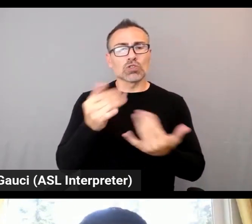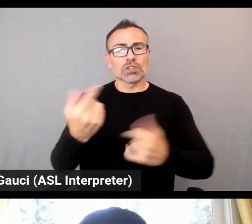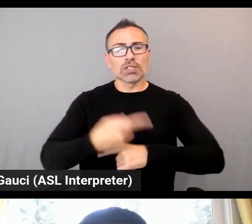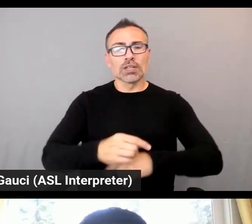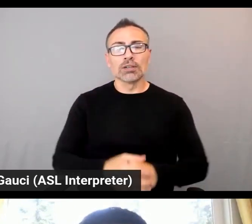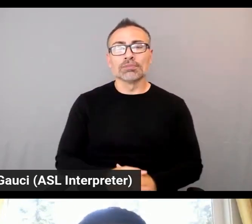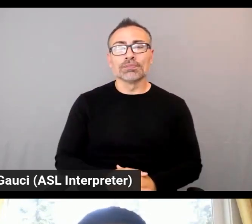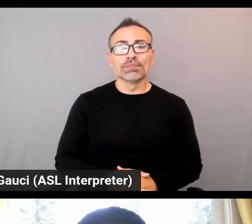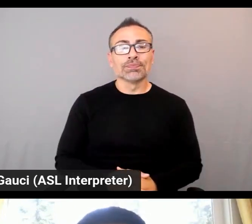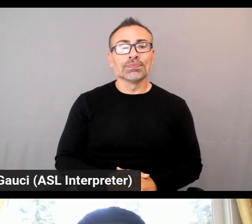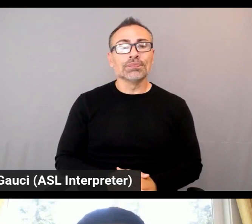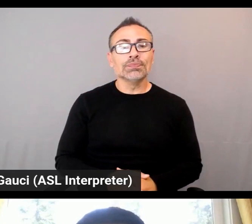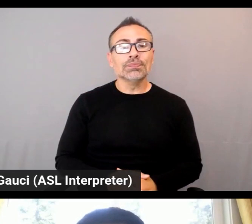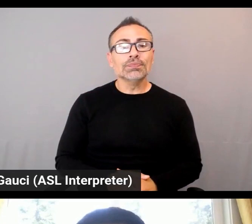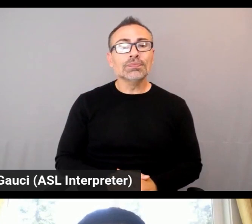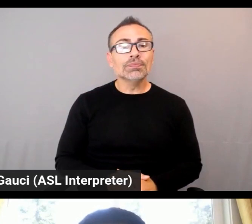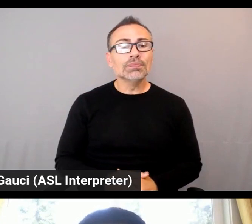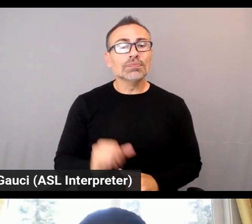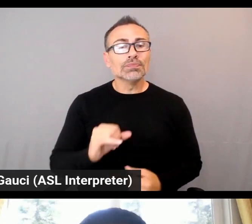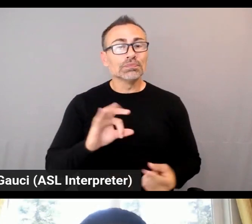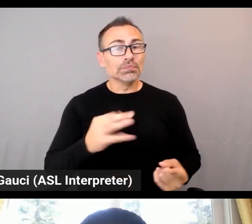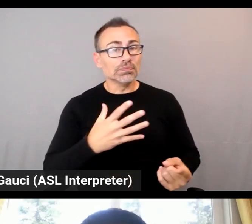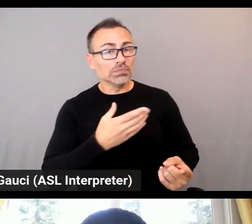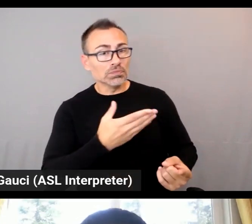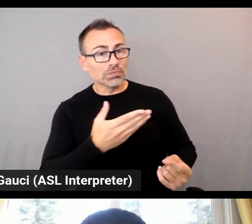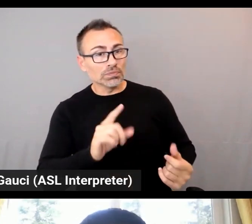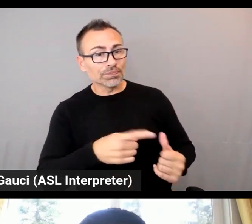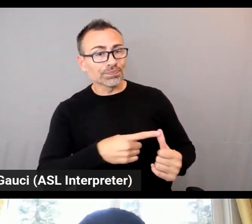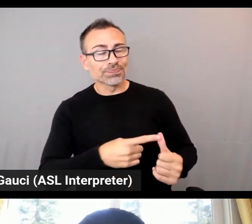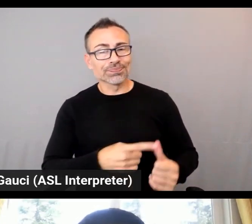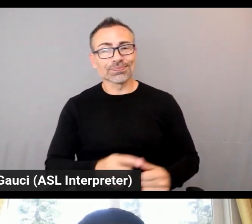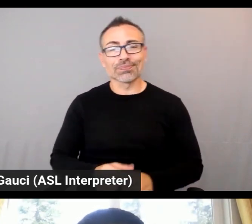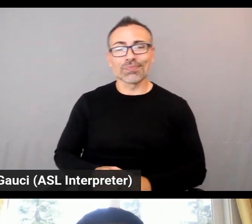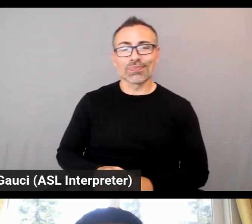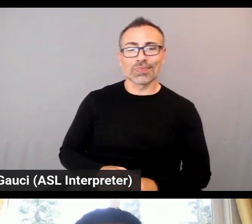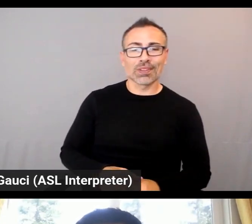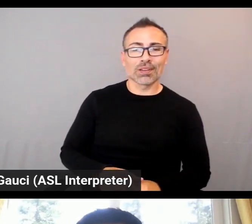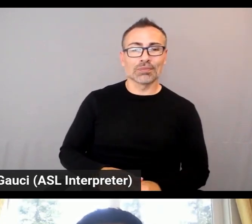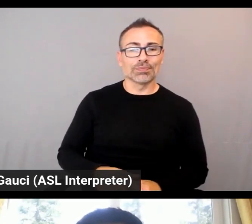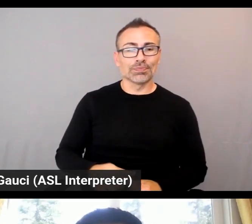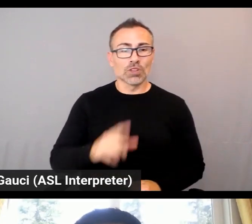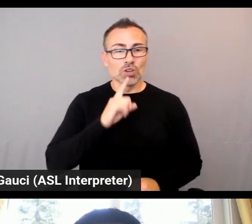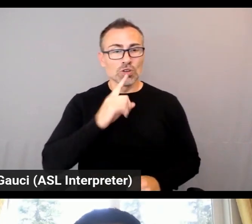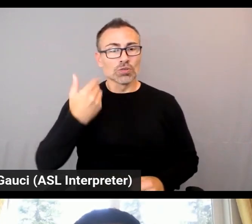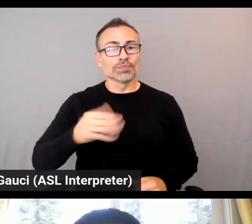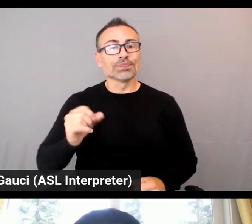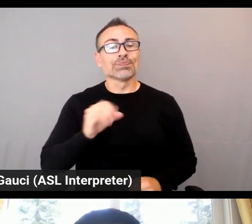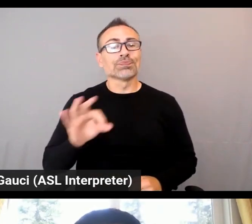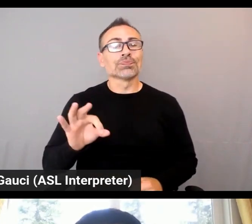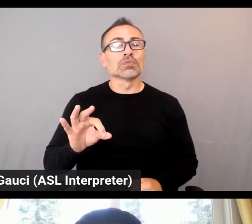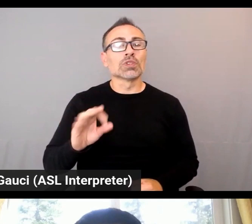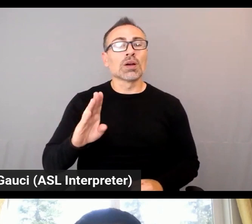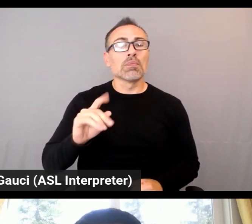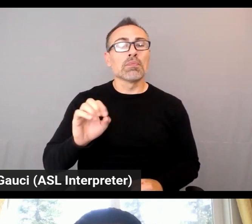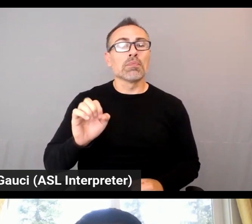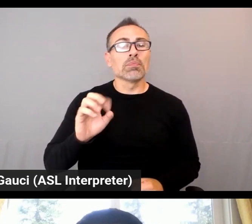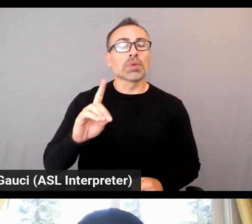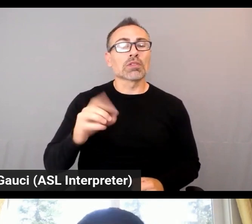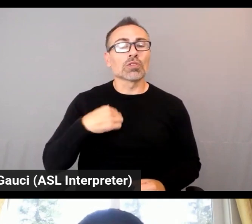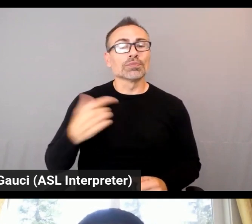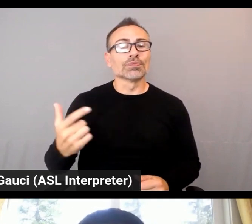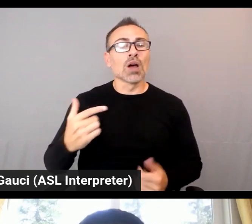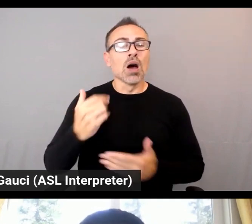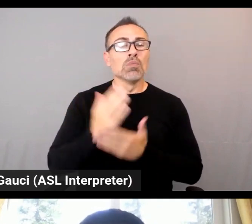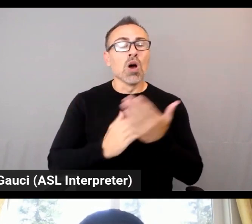All right, Jeff, do you want to go first? Oh, sure. So hi, I'm Jeff Bickford. I'm a member of the GuardDuty team, working on